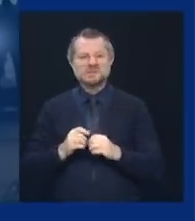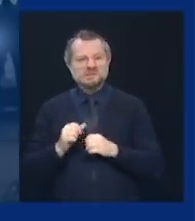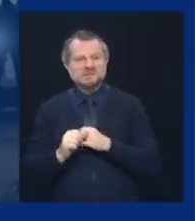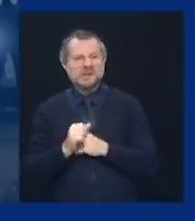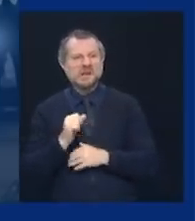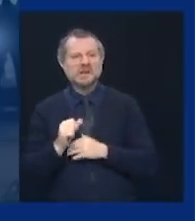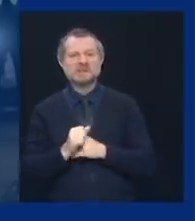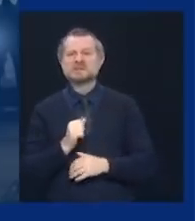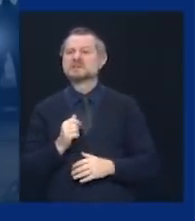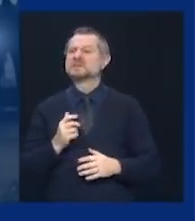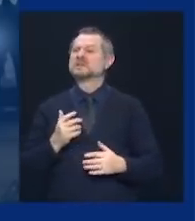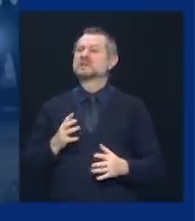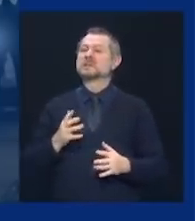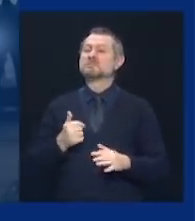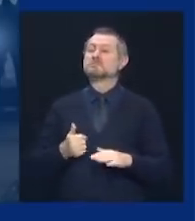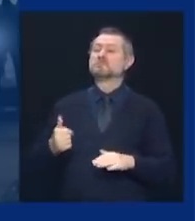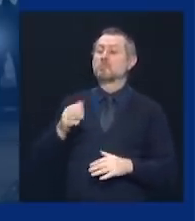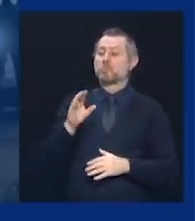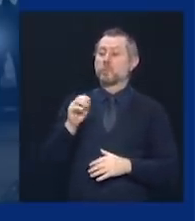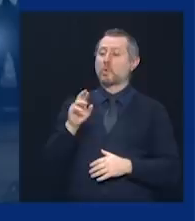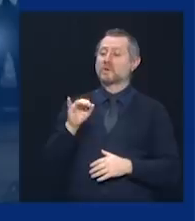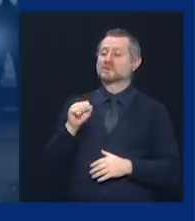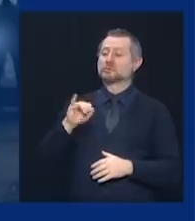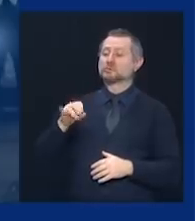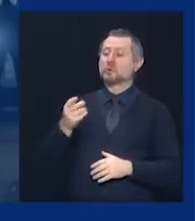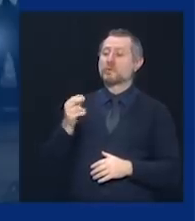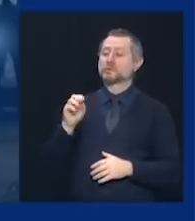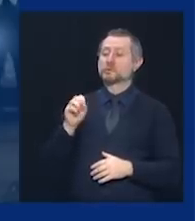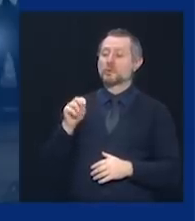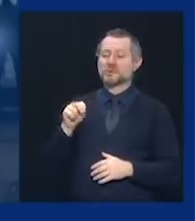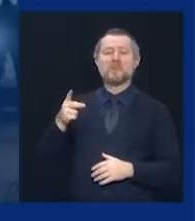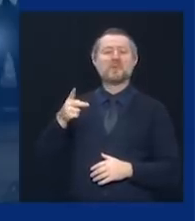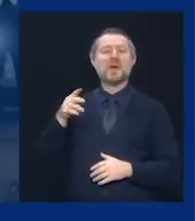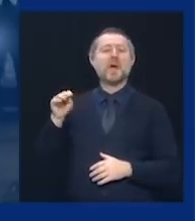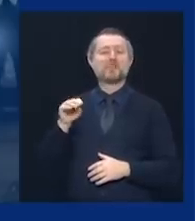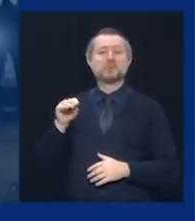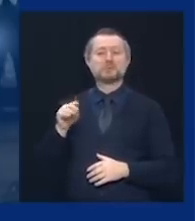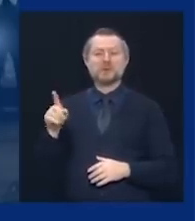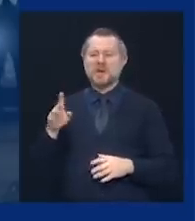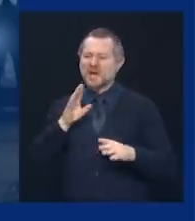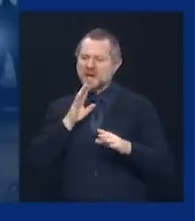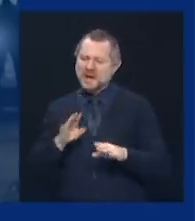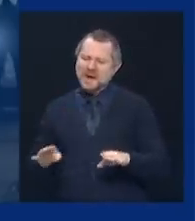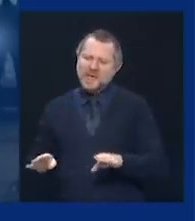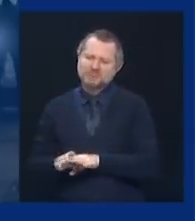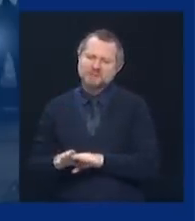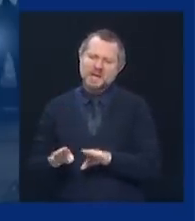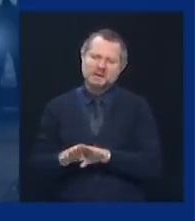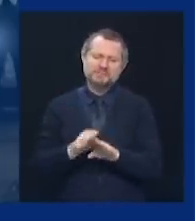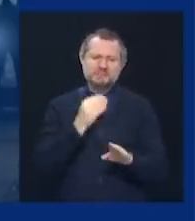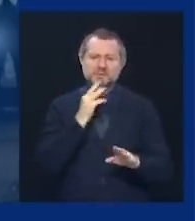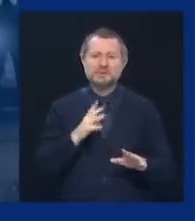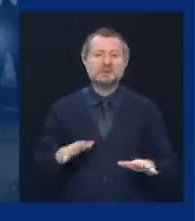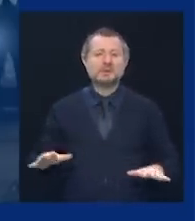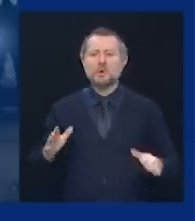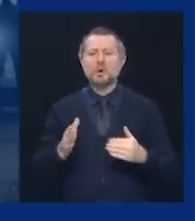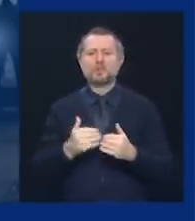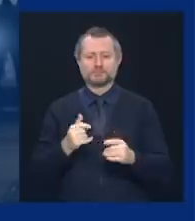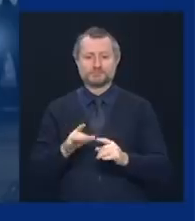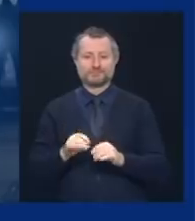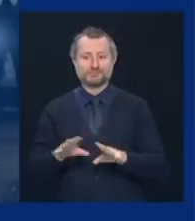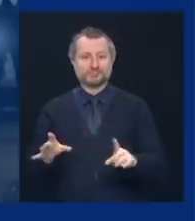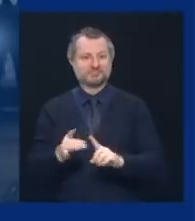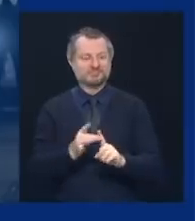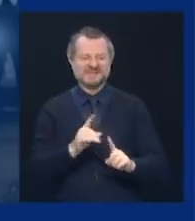more transmittable. Boris Johnson closed parts of the UK. Other European countries have